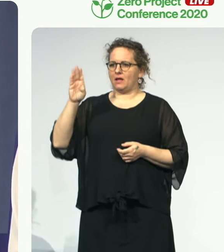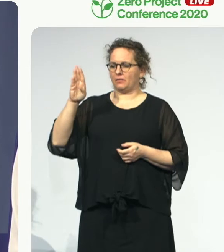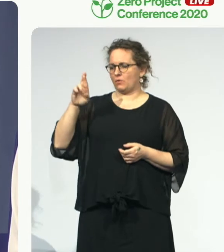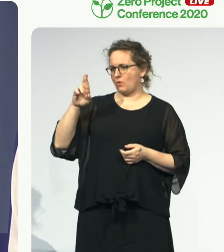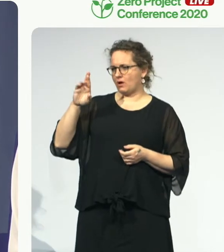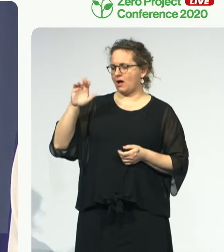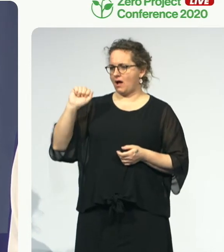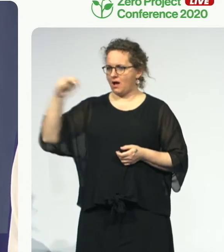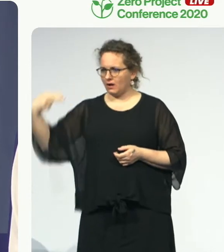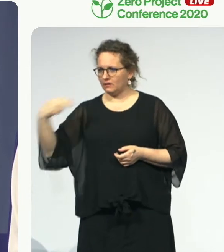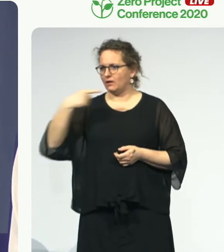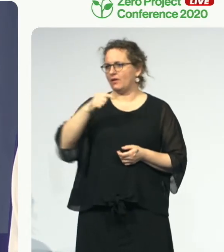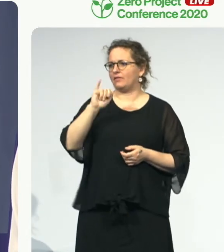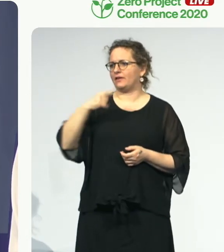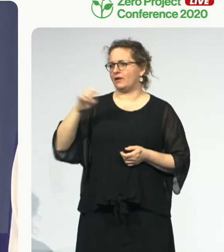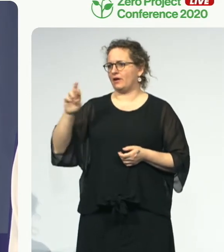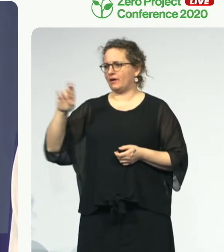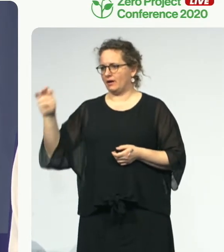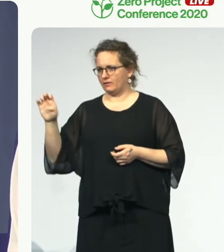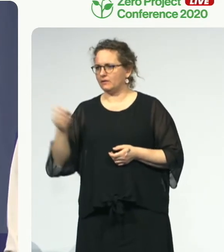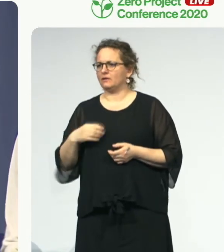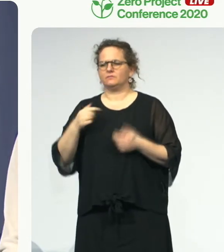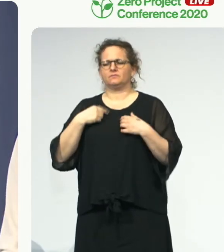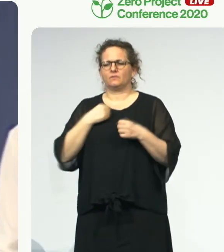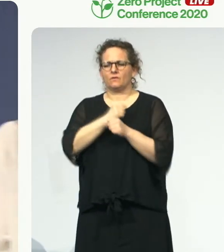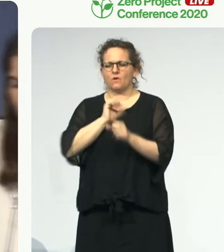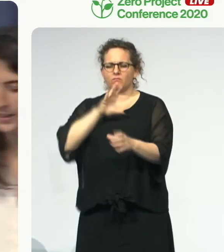director for Christoffel-Blindenmission in Zimbabwe.